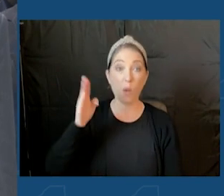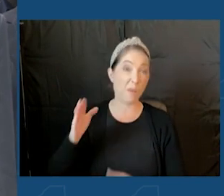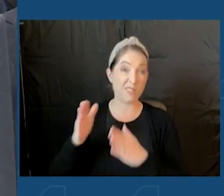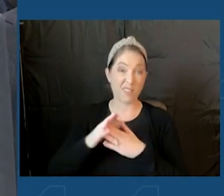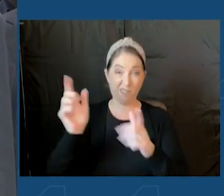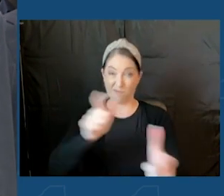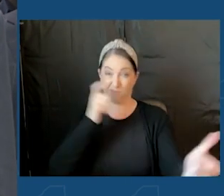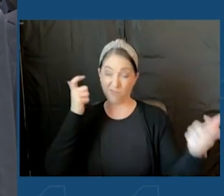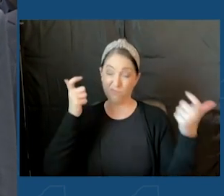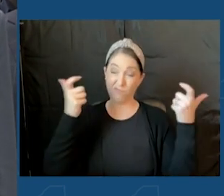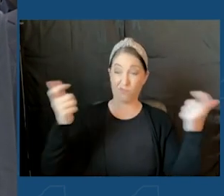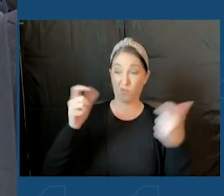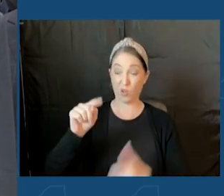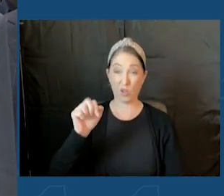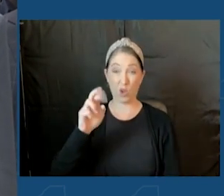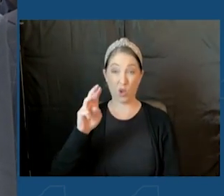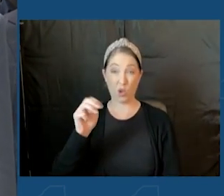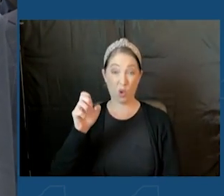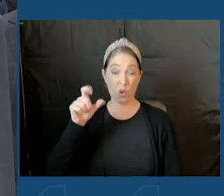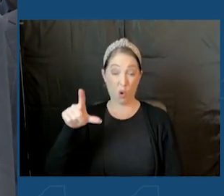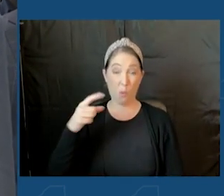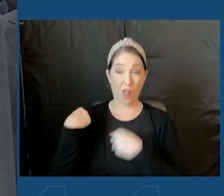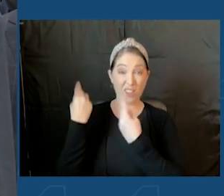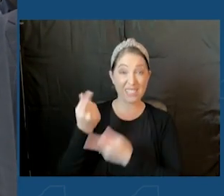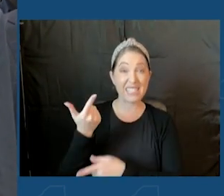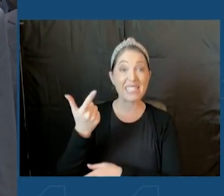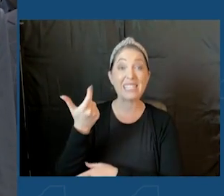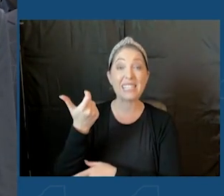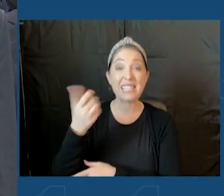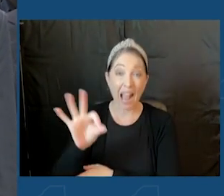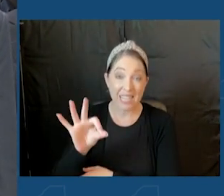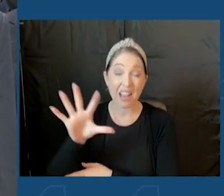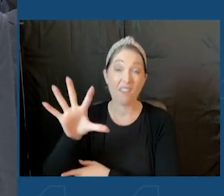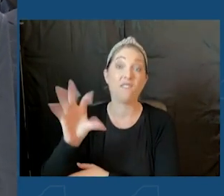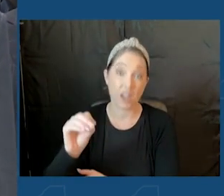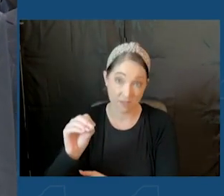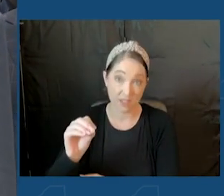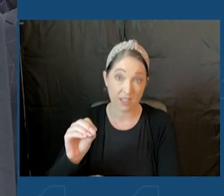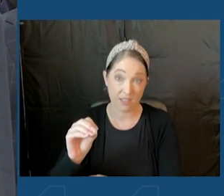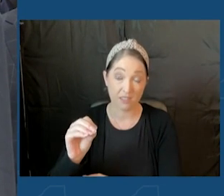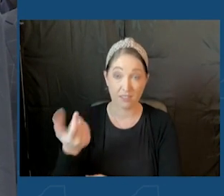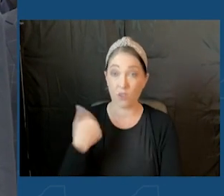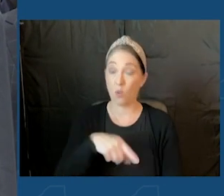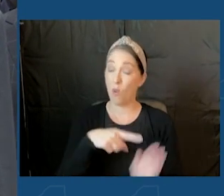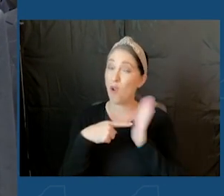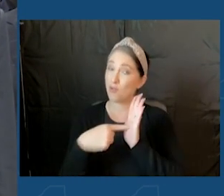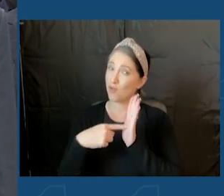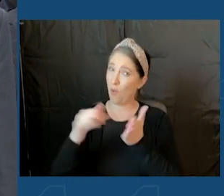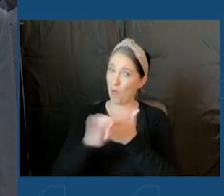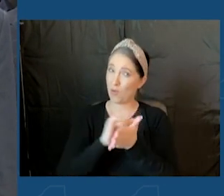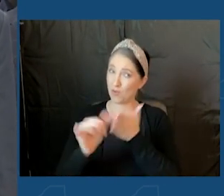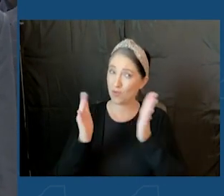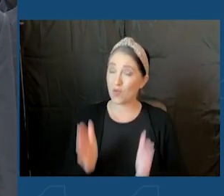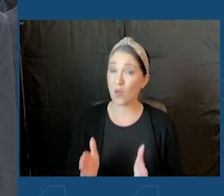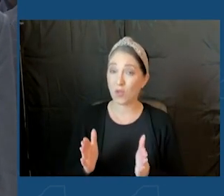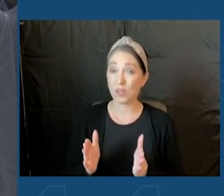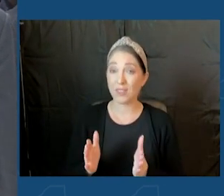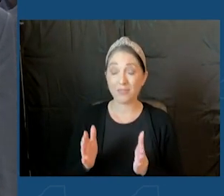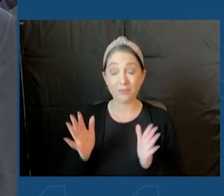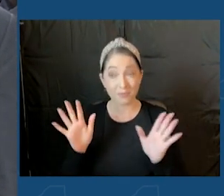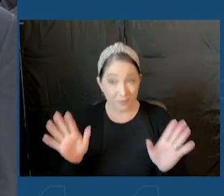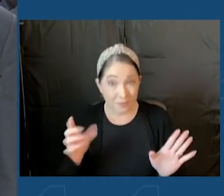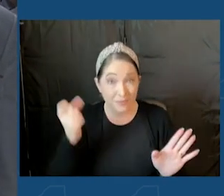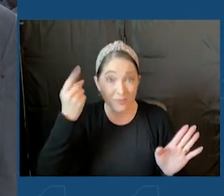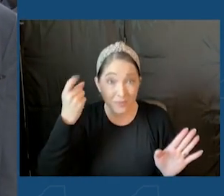the country since 1950. We're showing what New Yorkers do, even during a global pandemic, and we are